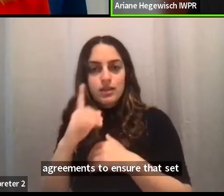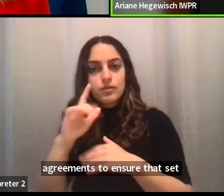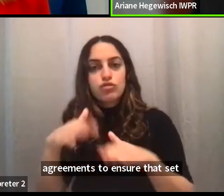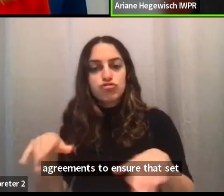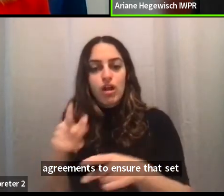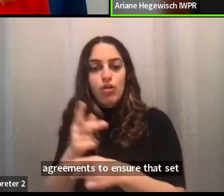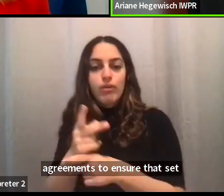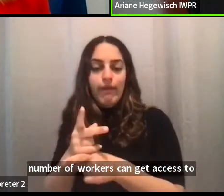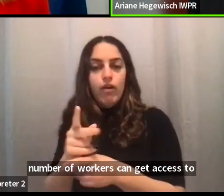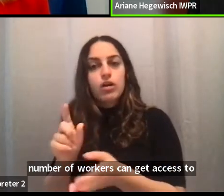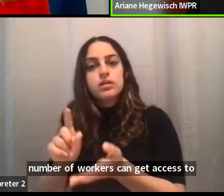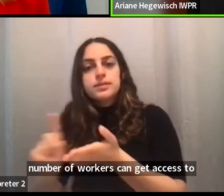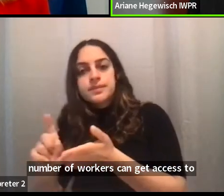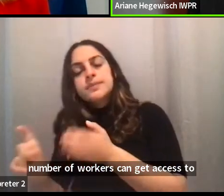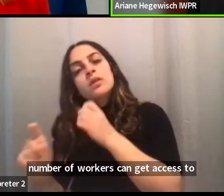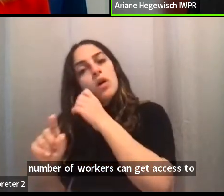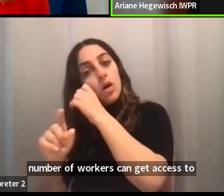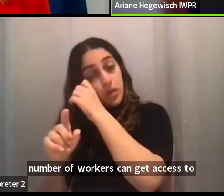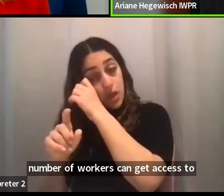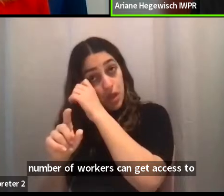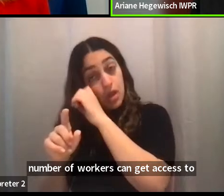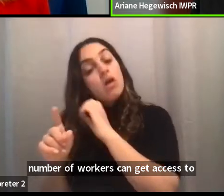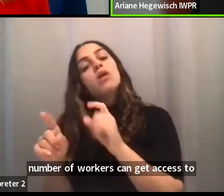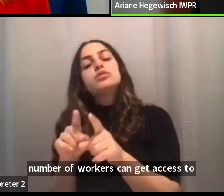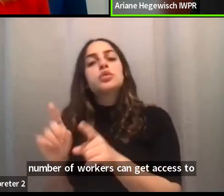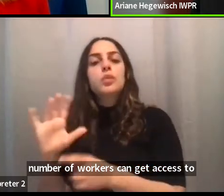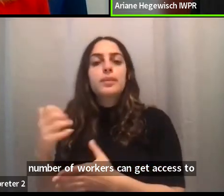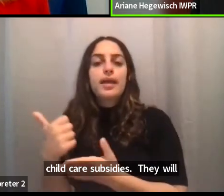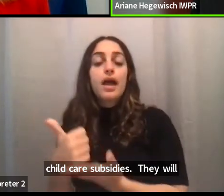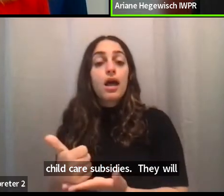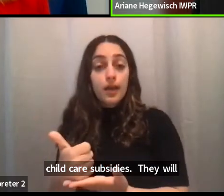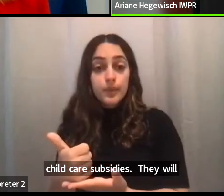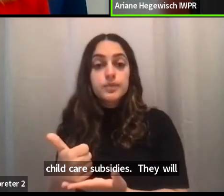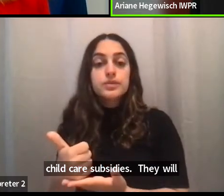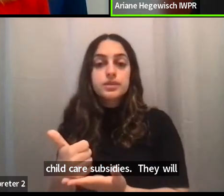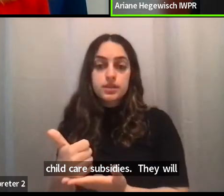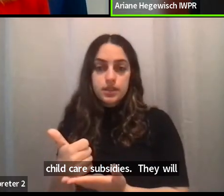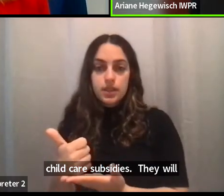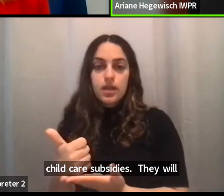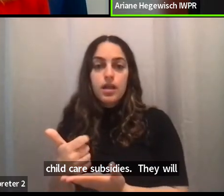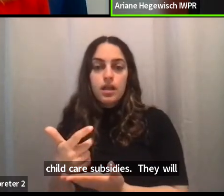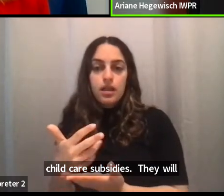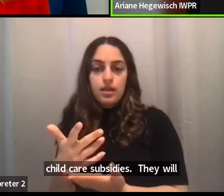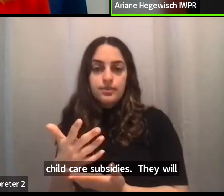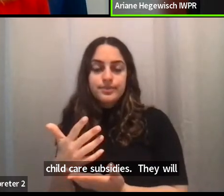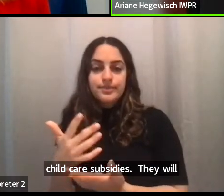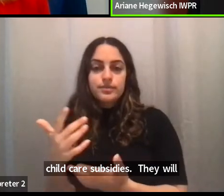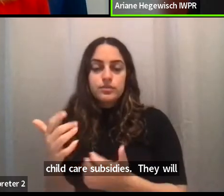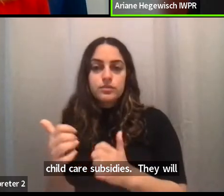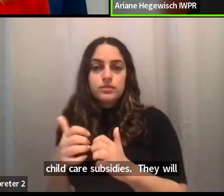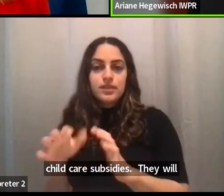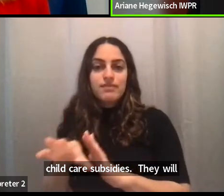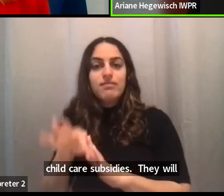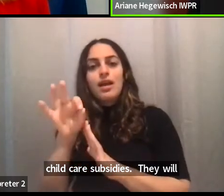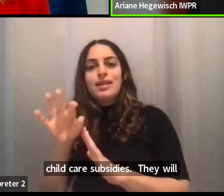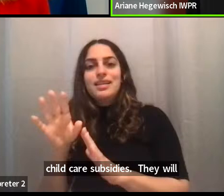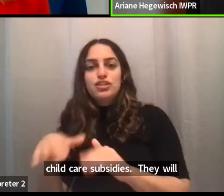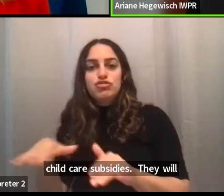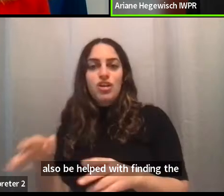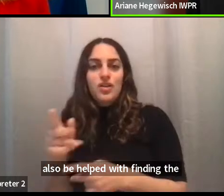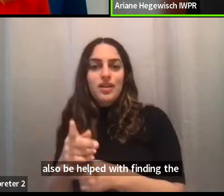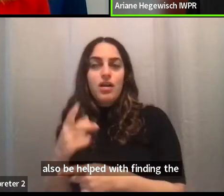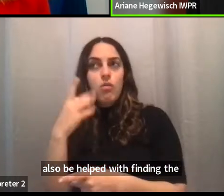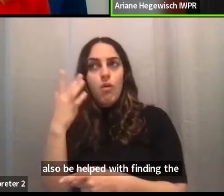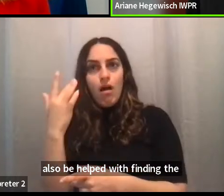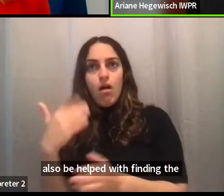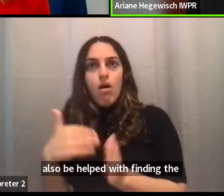subsidies and they will also be helped with um with um you know finding the childcare because very often